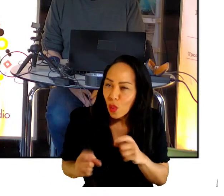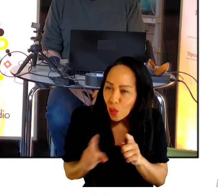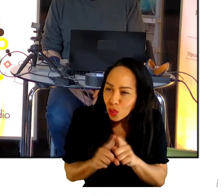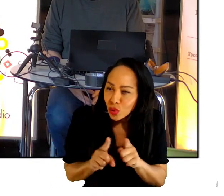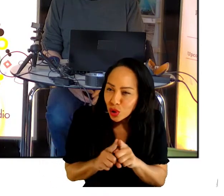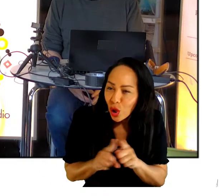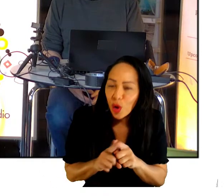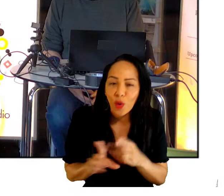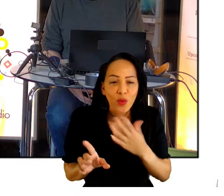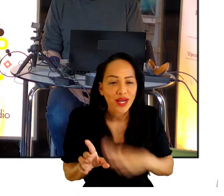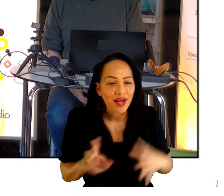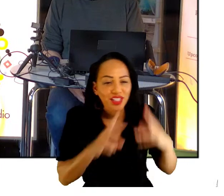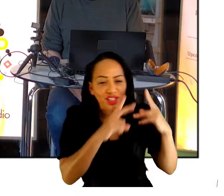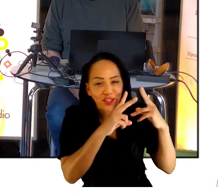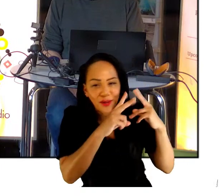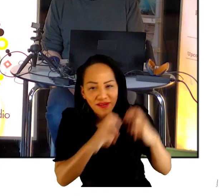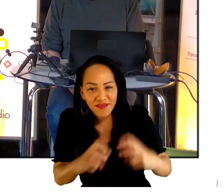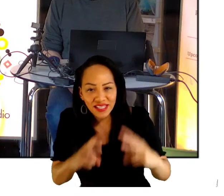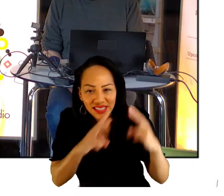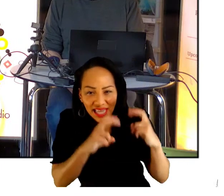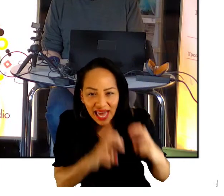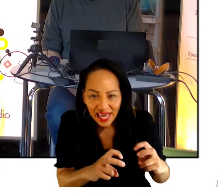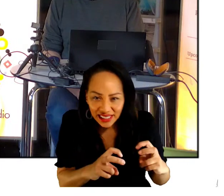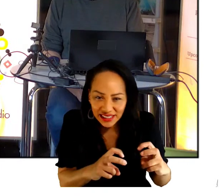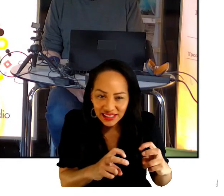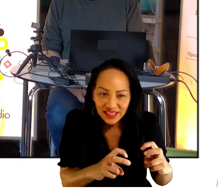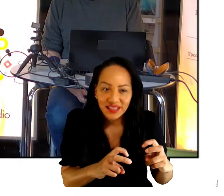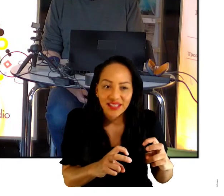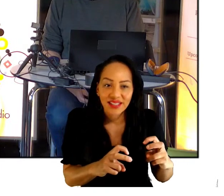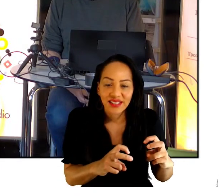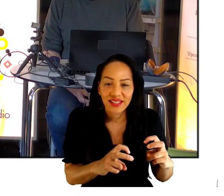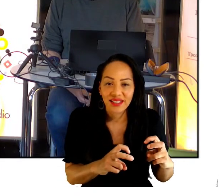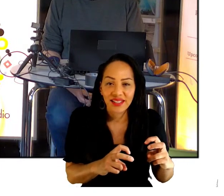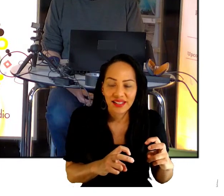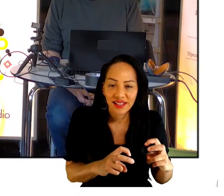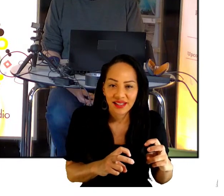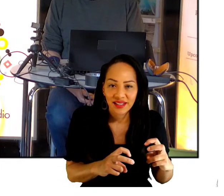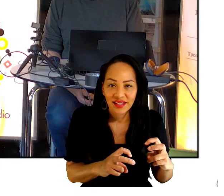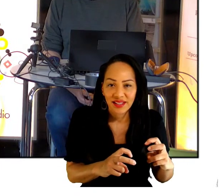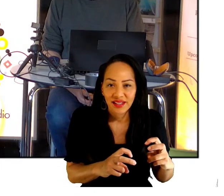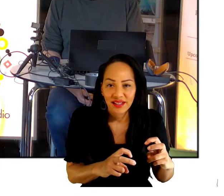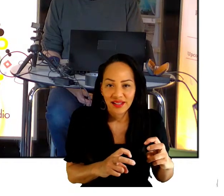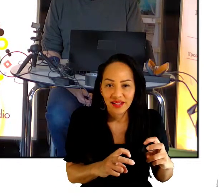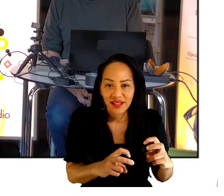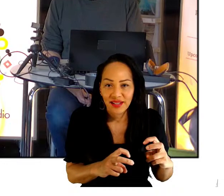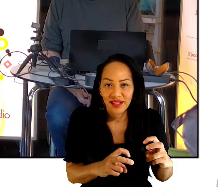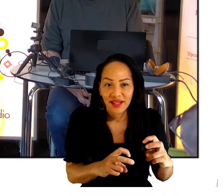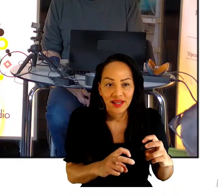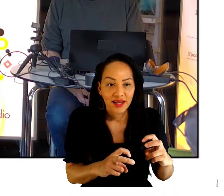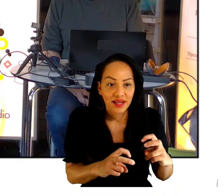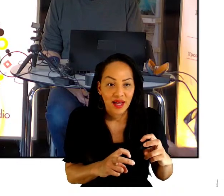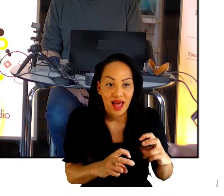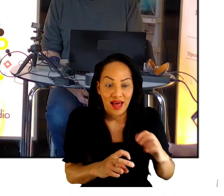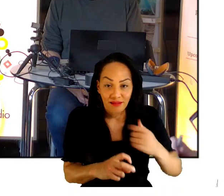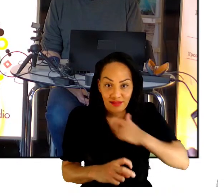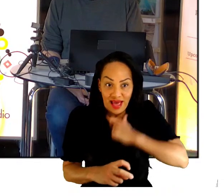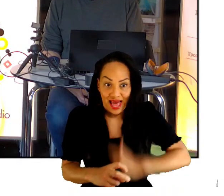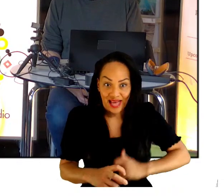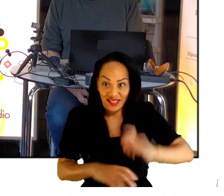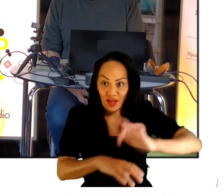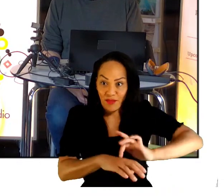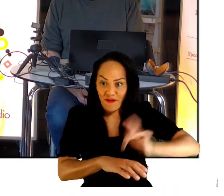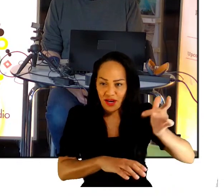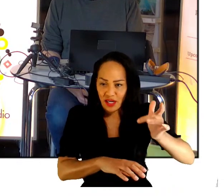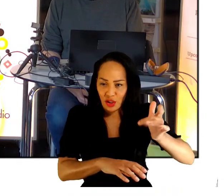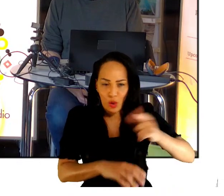that you make in general in terms of a profession, and in particular for circus, and choosing this